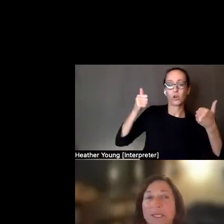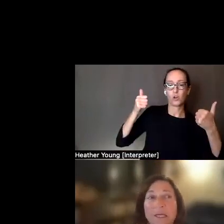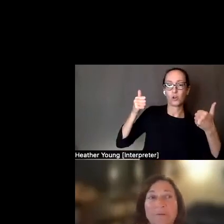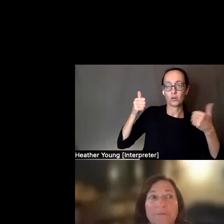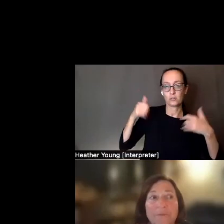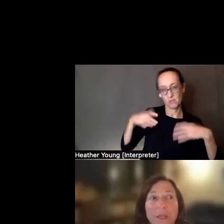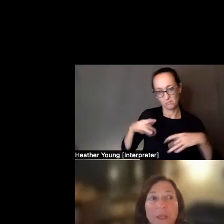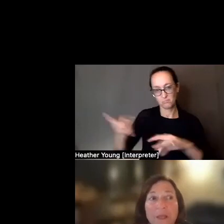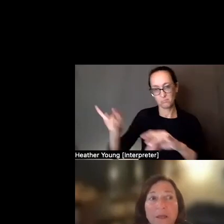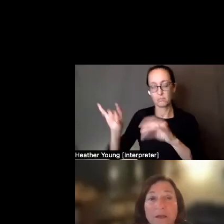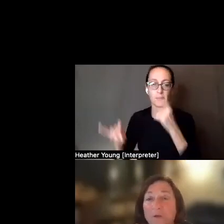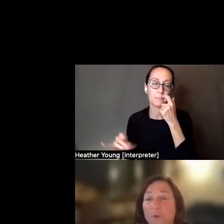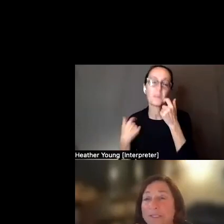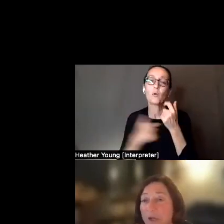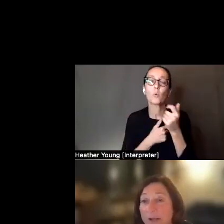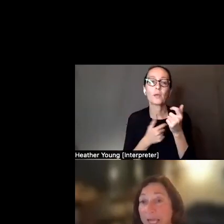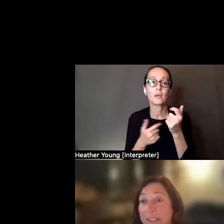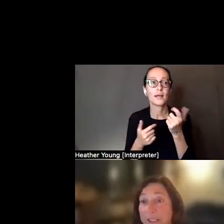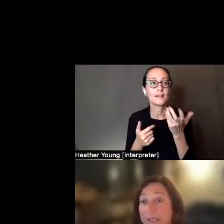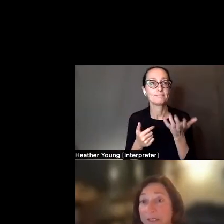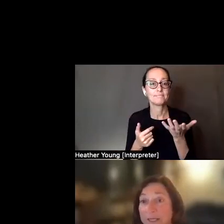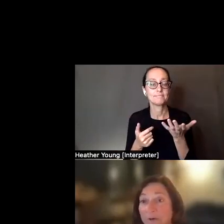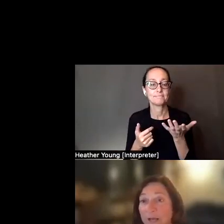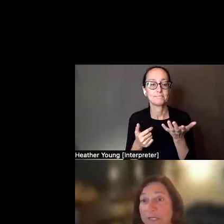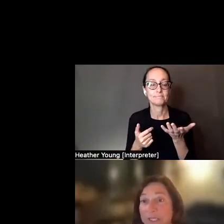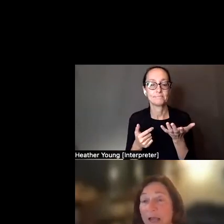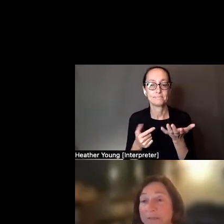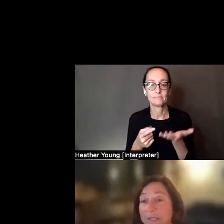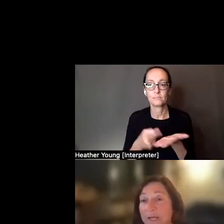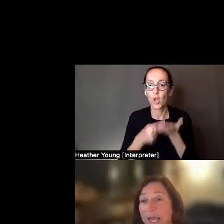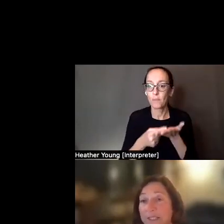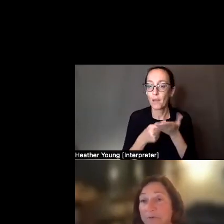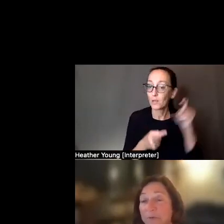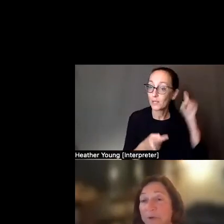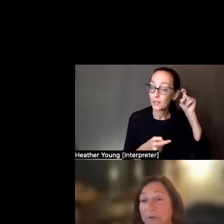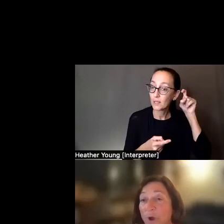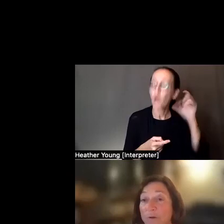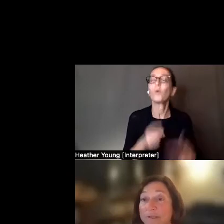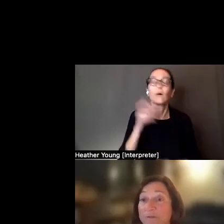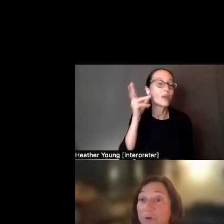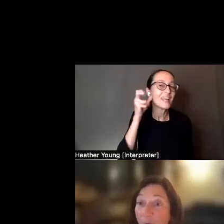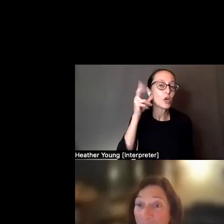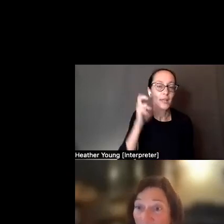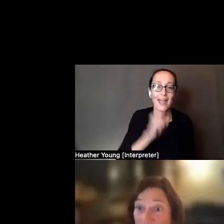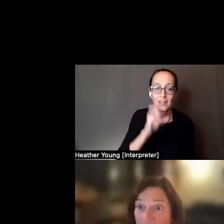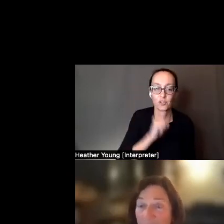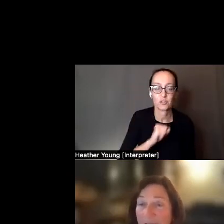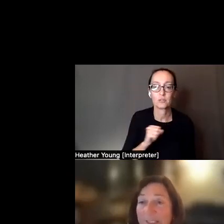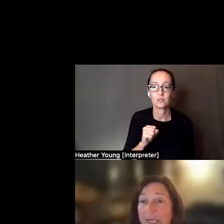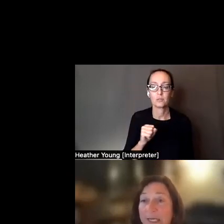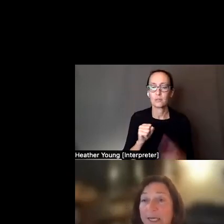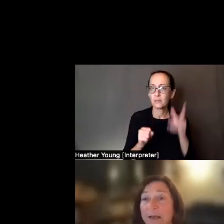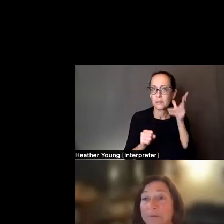about one's hearing age, and the child's hearing age regardless of their chronological